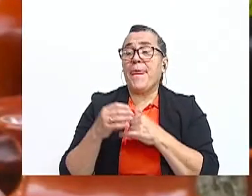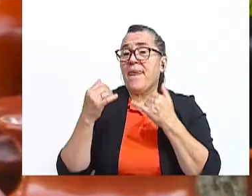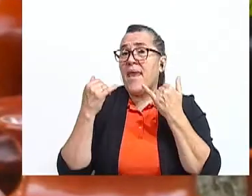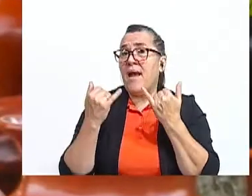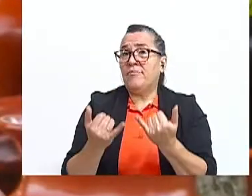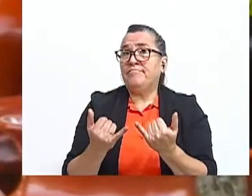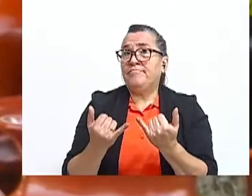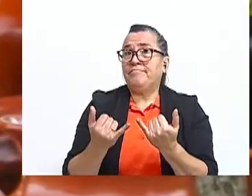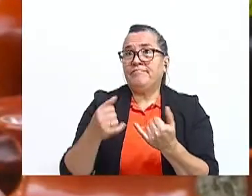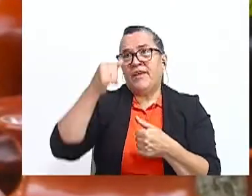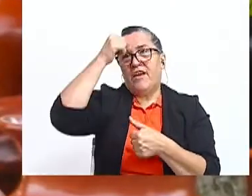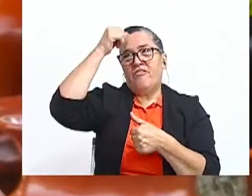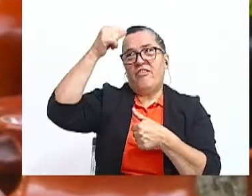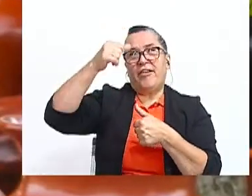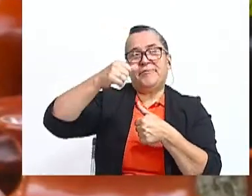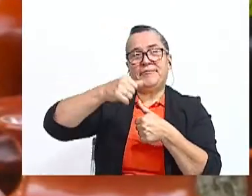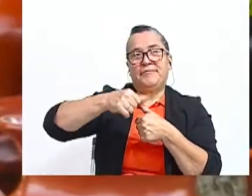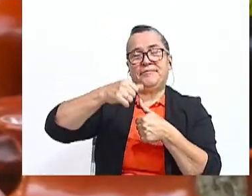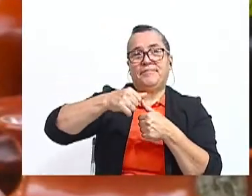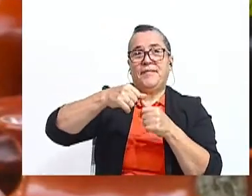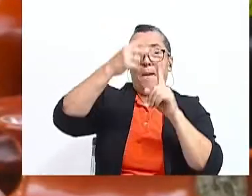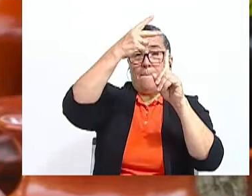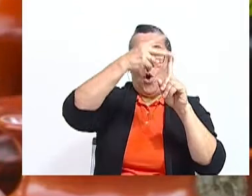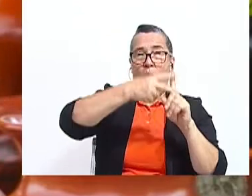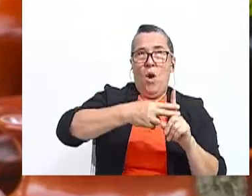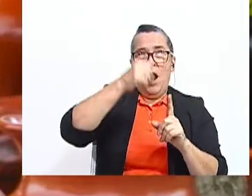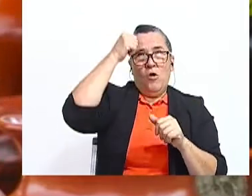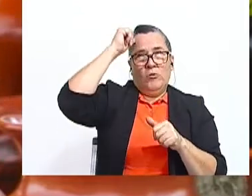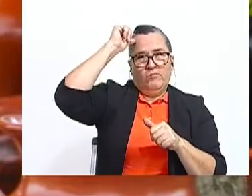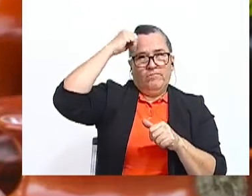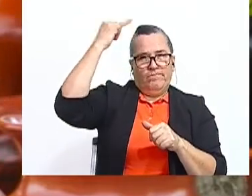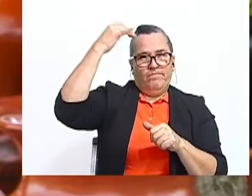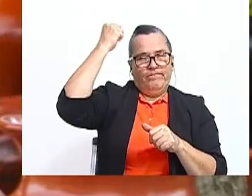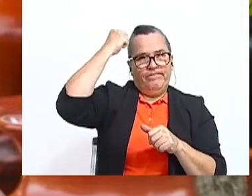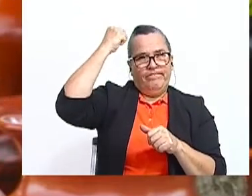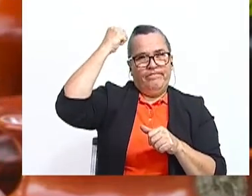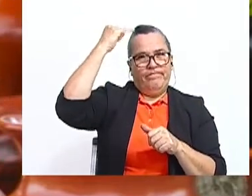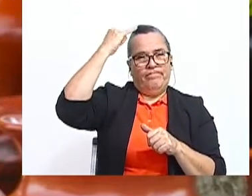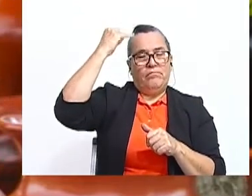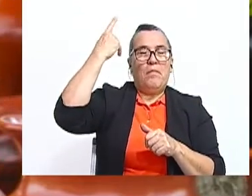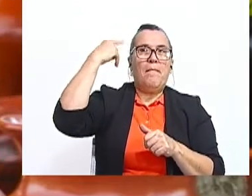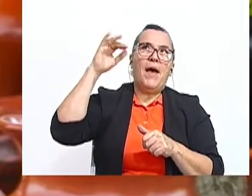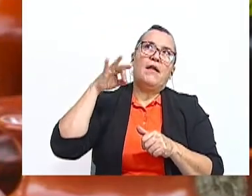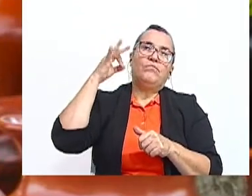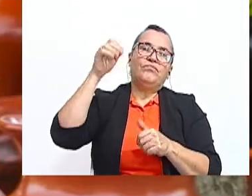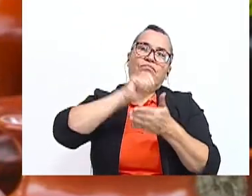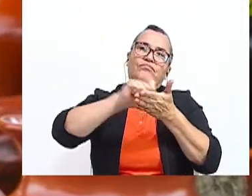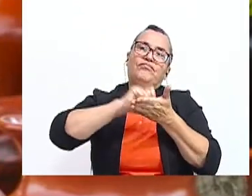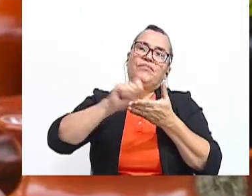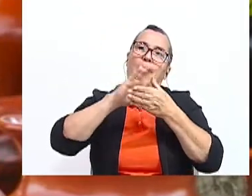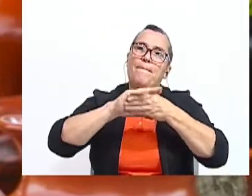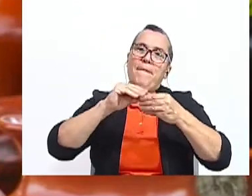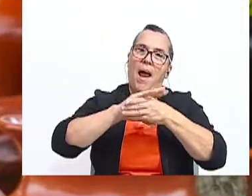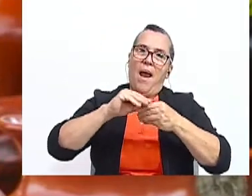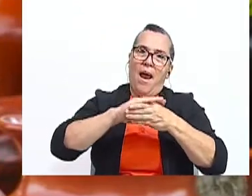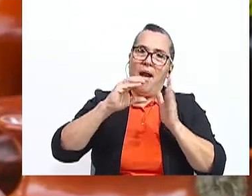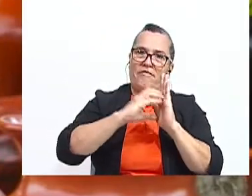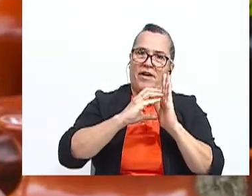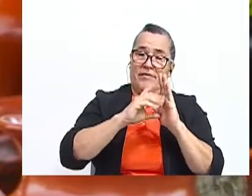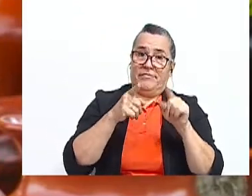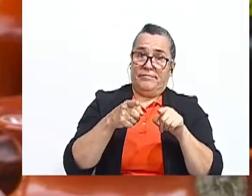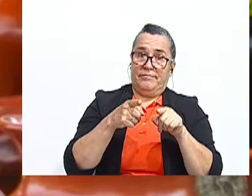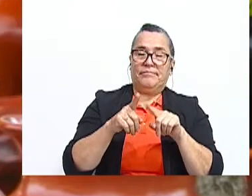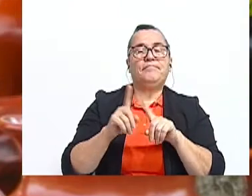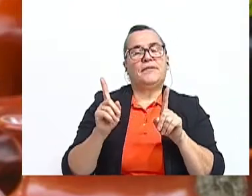Now, remember that you have to keep that vocabulary in mind in order to help you to write your narrative paragraph. But this is,